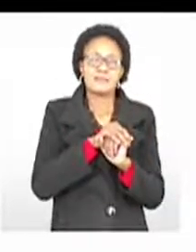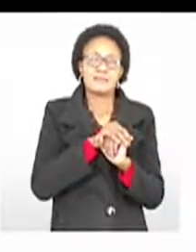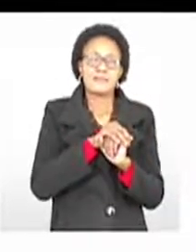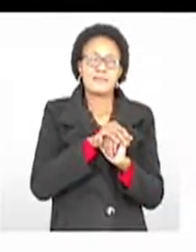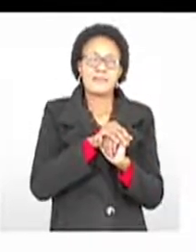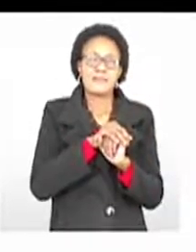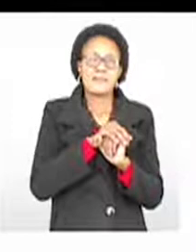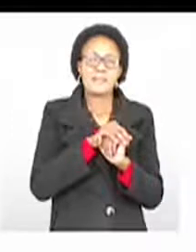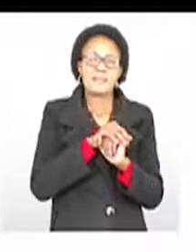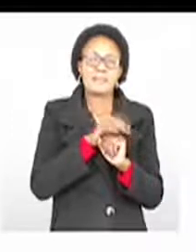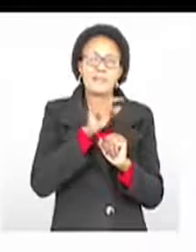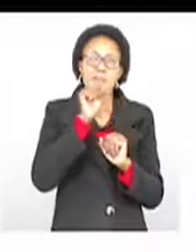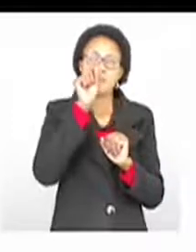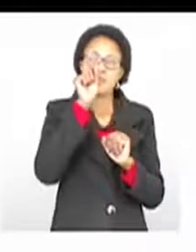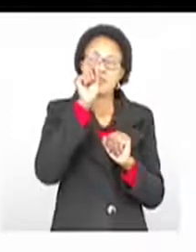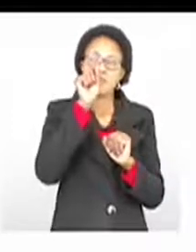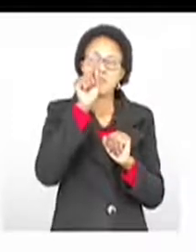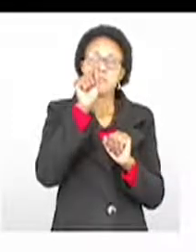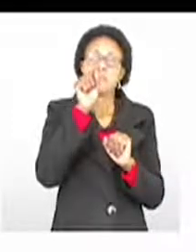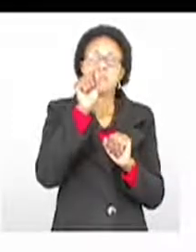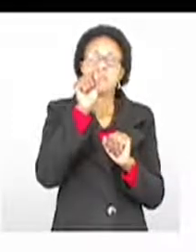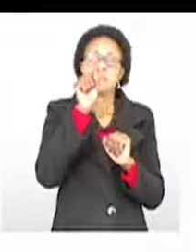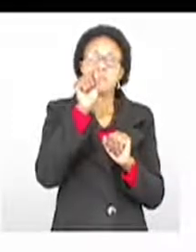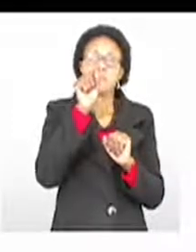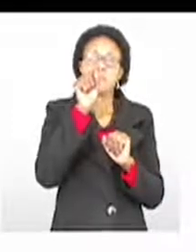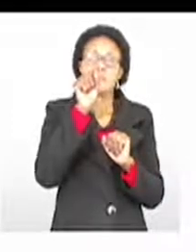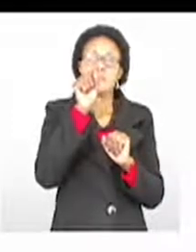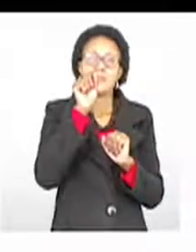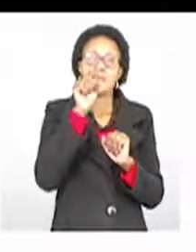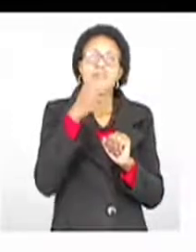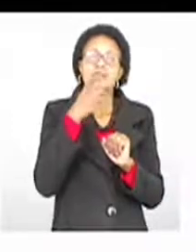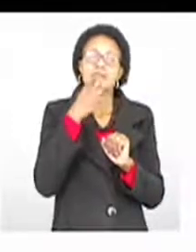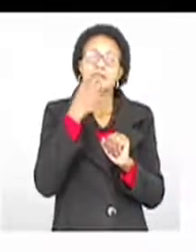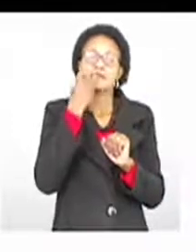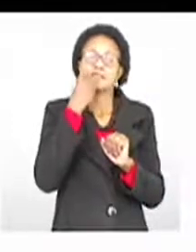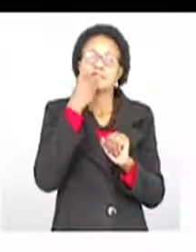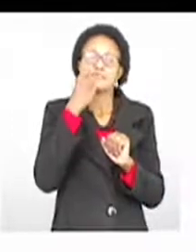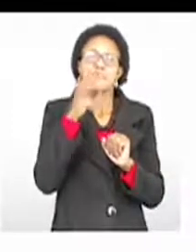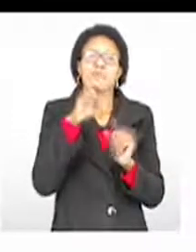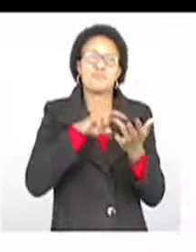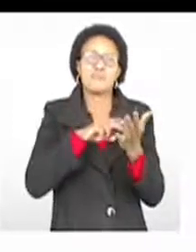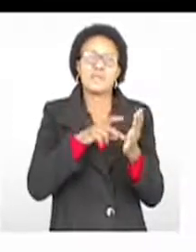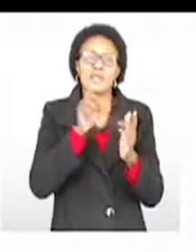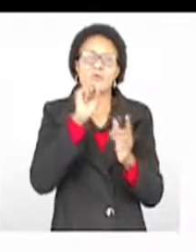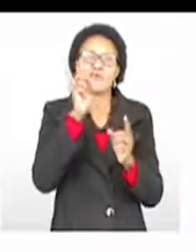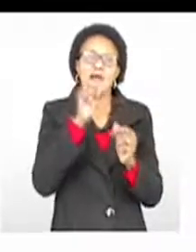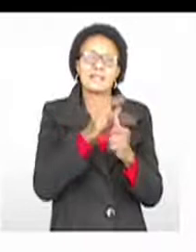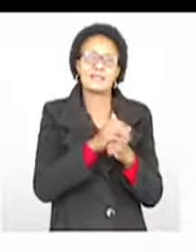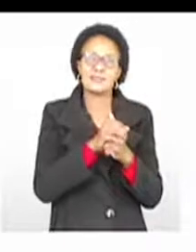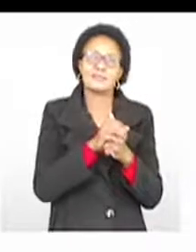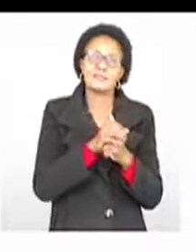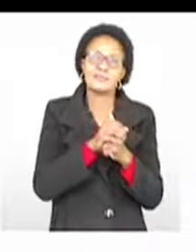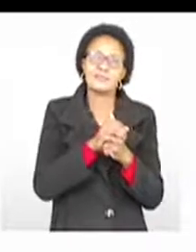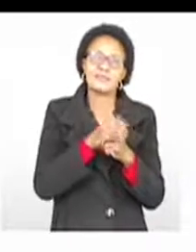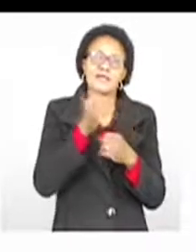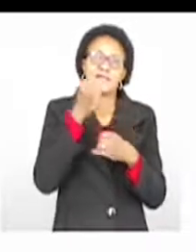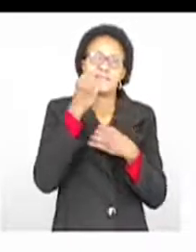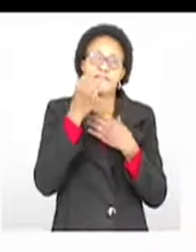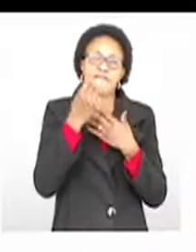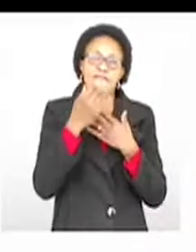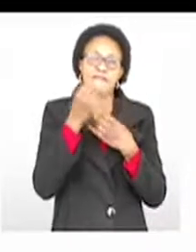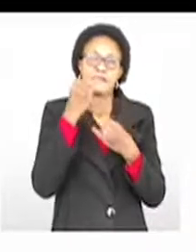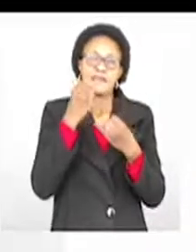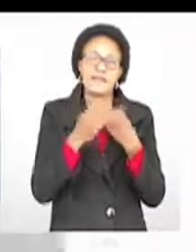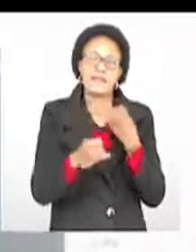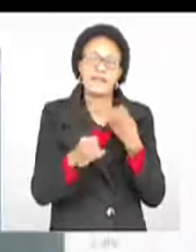at a traffic light and they can tell you what it means. And this will be the last exercise we have